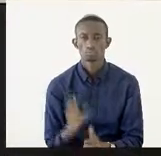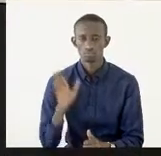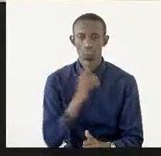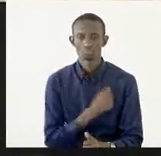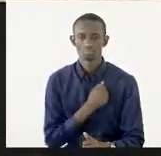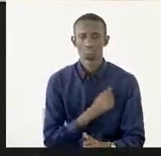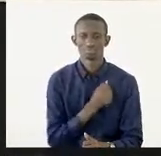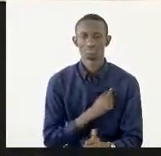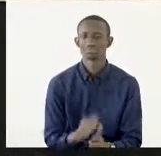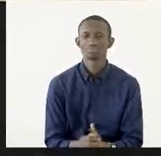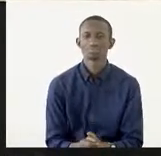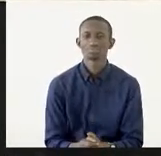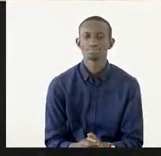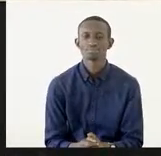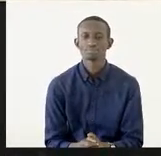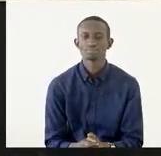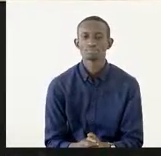to distinguish between